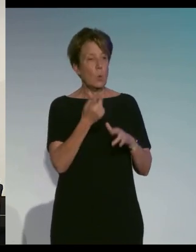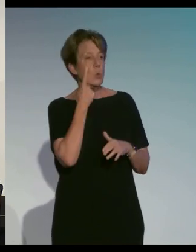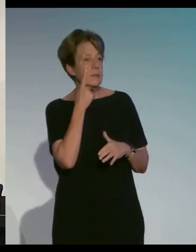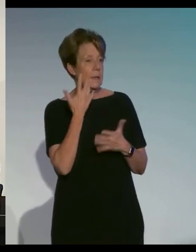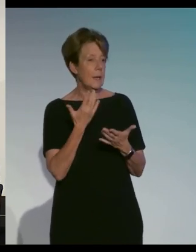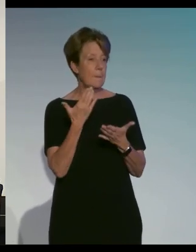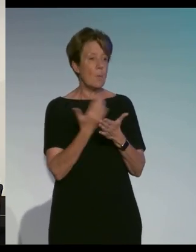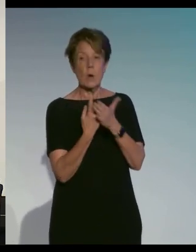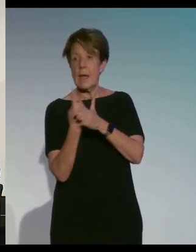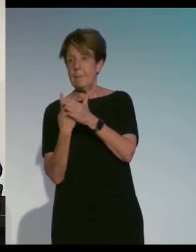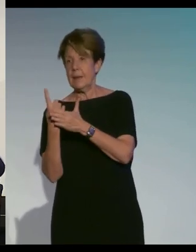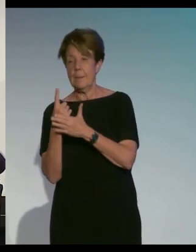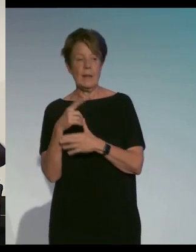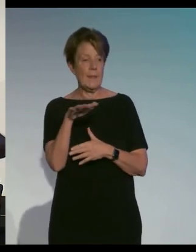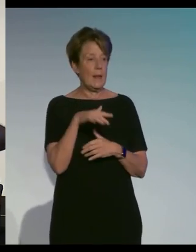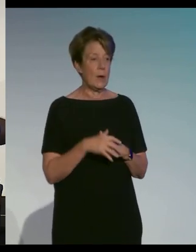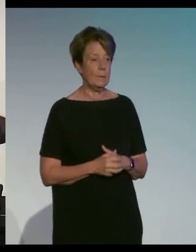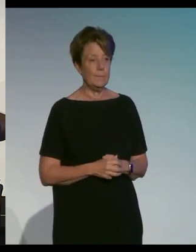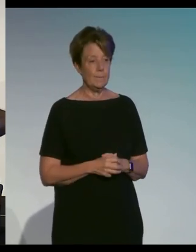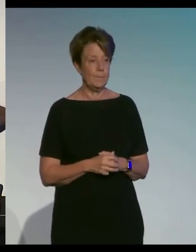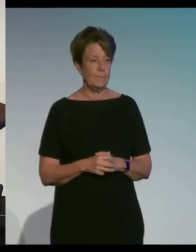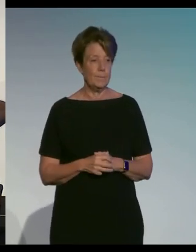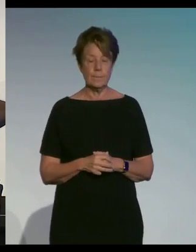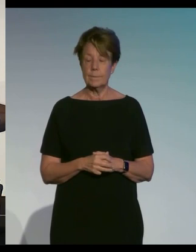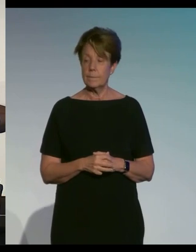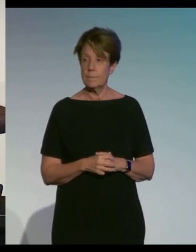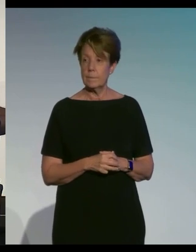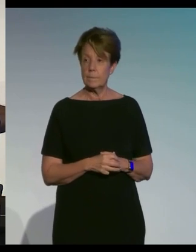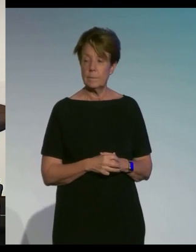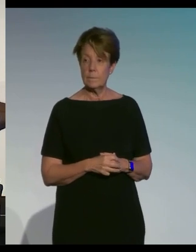seeing more happening in that space.